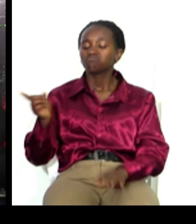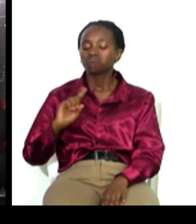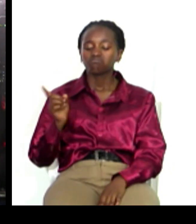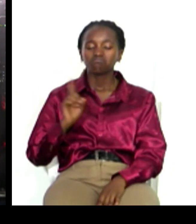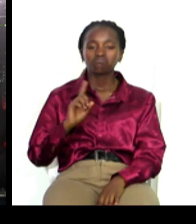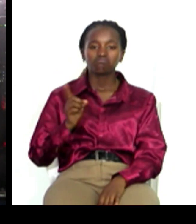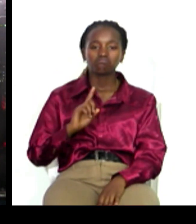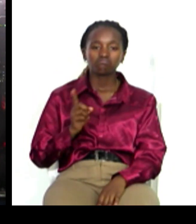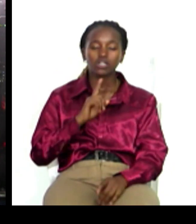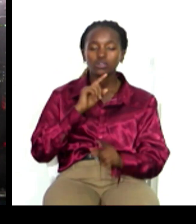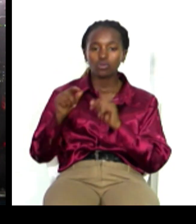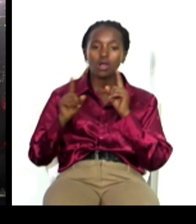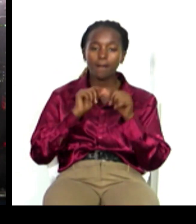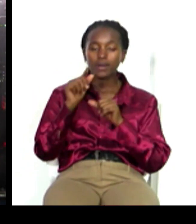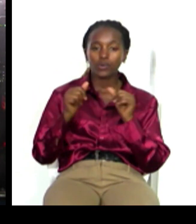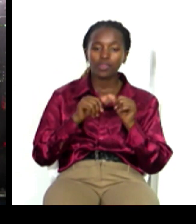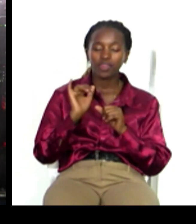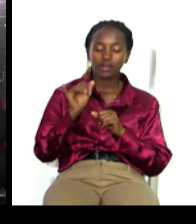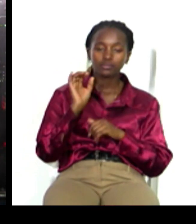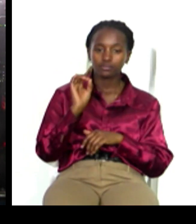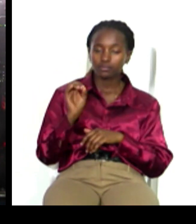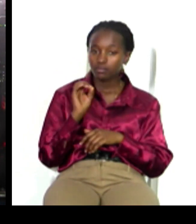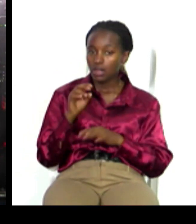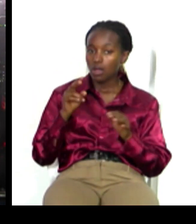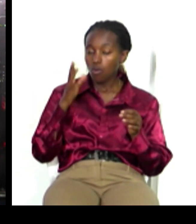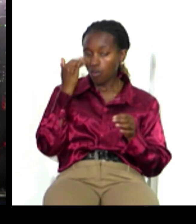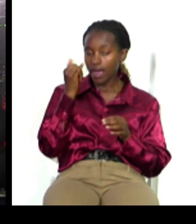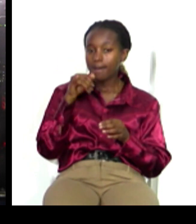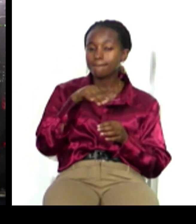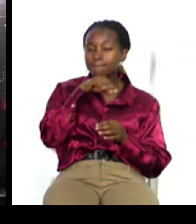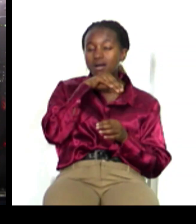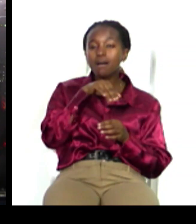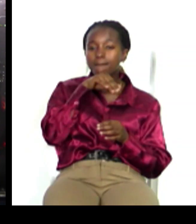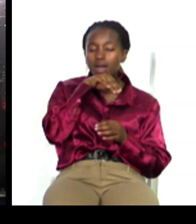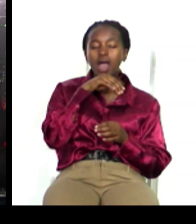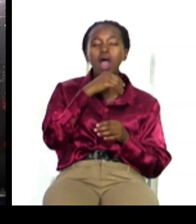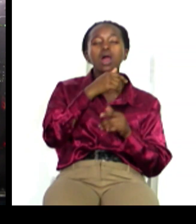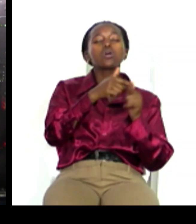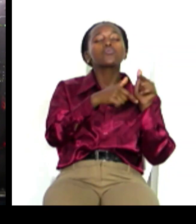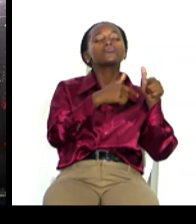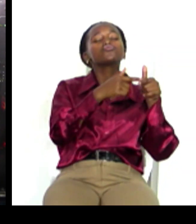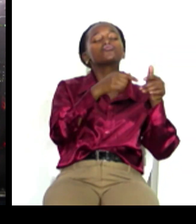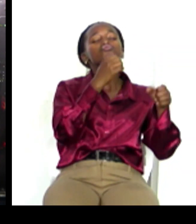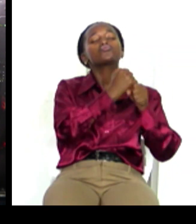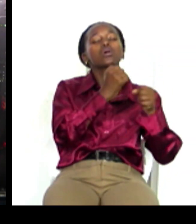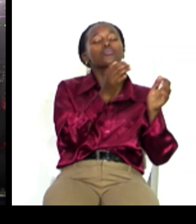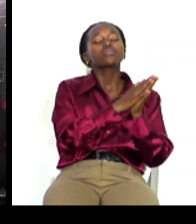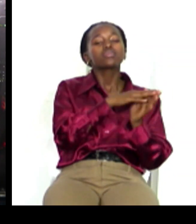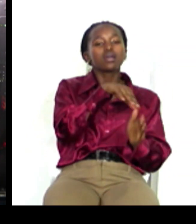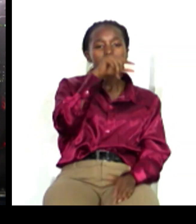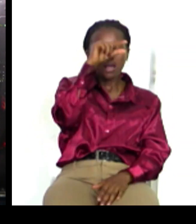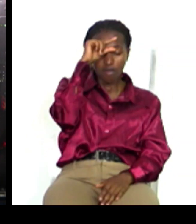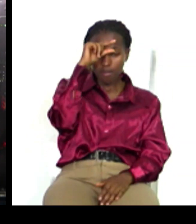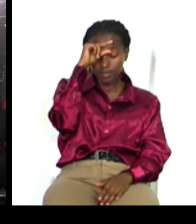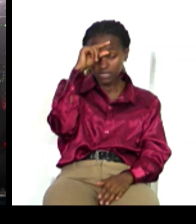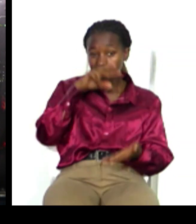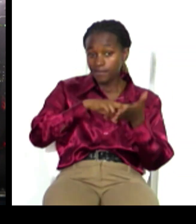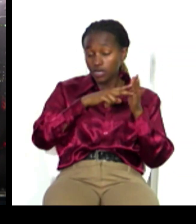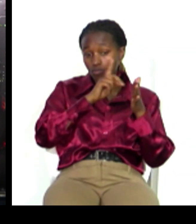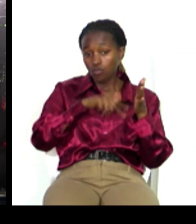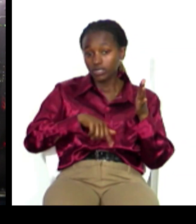Assembly. Hajasema. Unaona? Because Raila Amolo Odinga is working closely with the government. Okay. So he